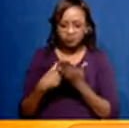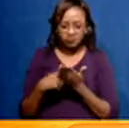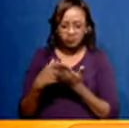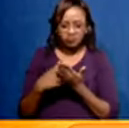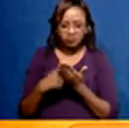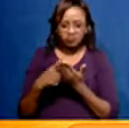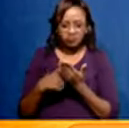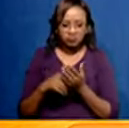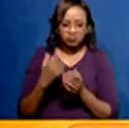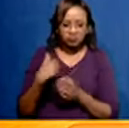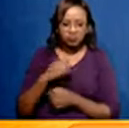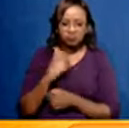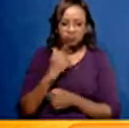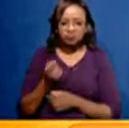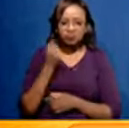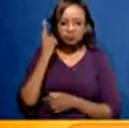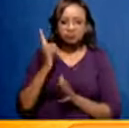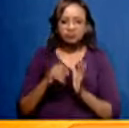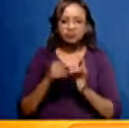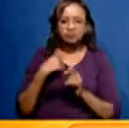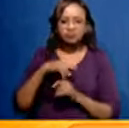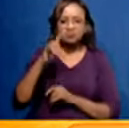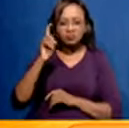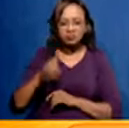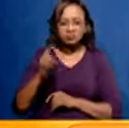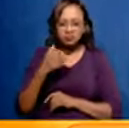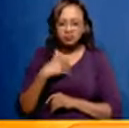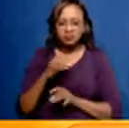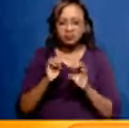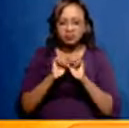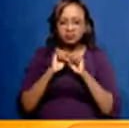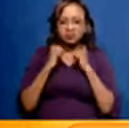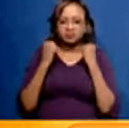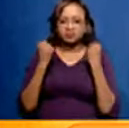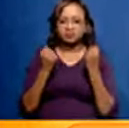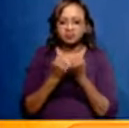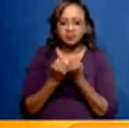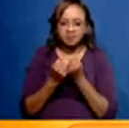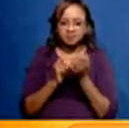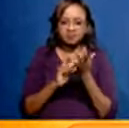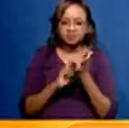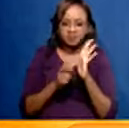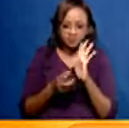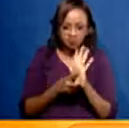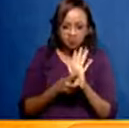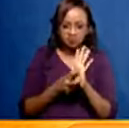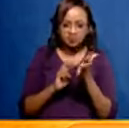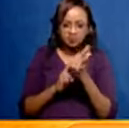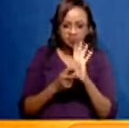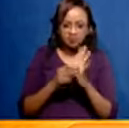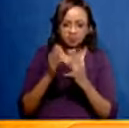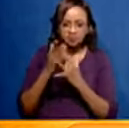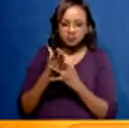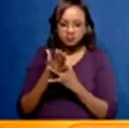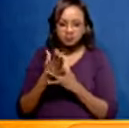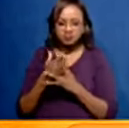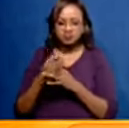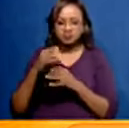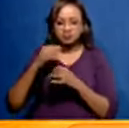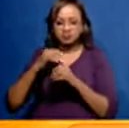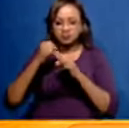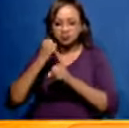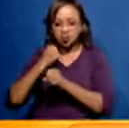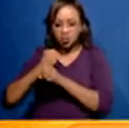common understanding about the need for a social contract. Mm. A social contract between faculty and